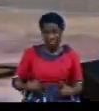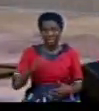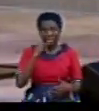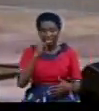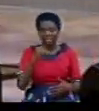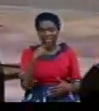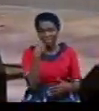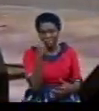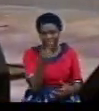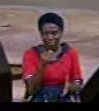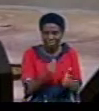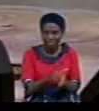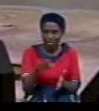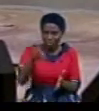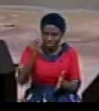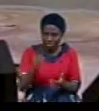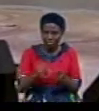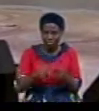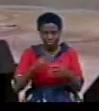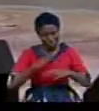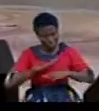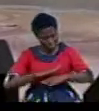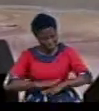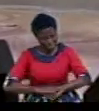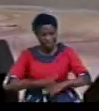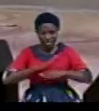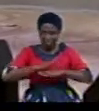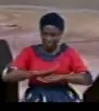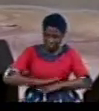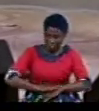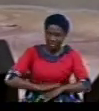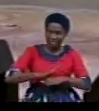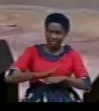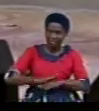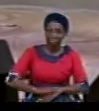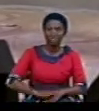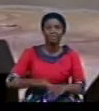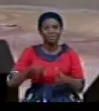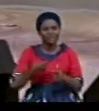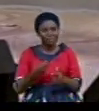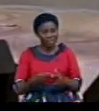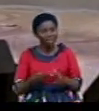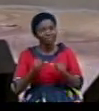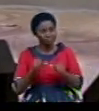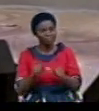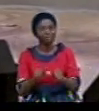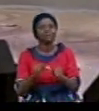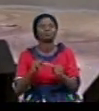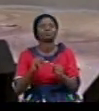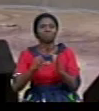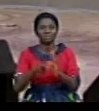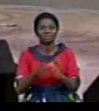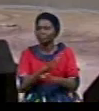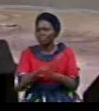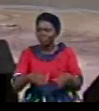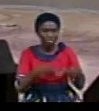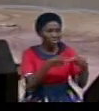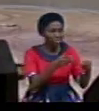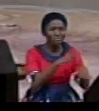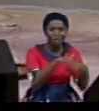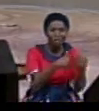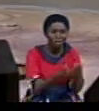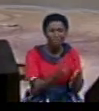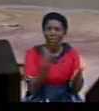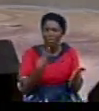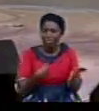slow down rest for some time relax and then move on don't give all the credits of the